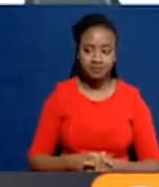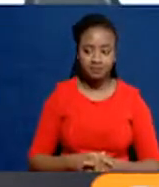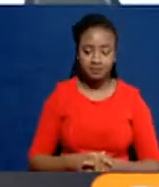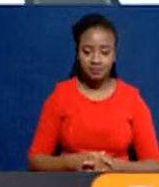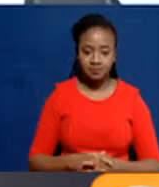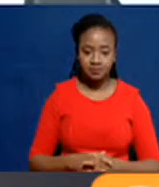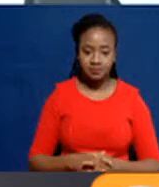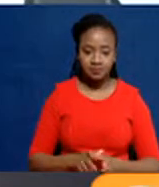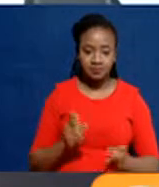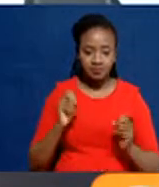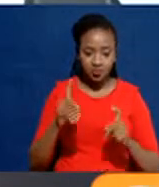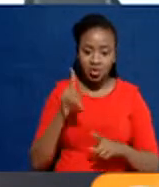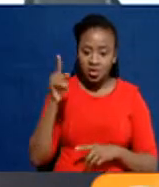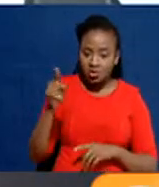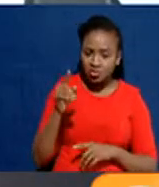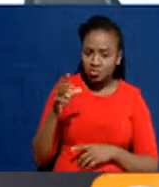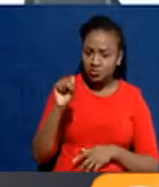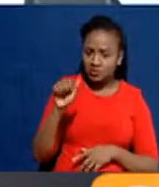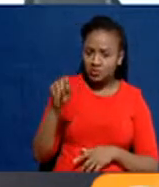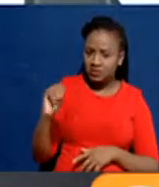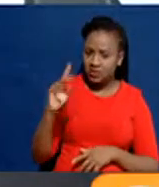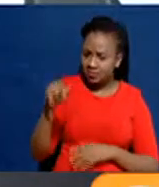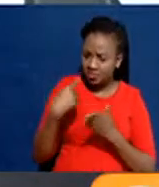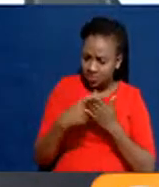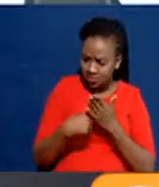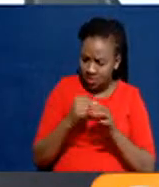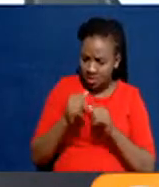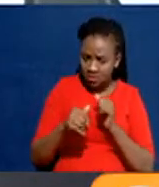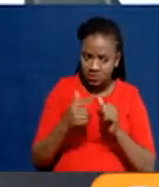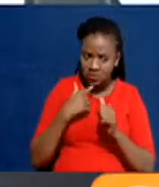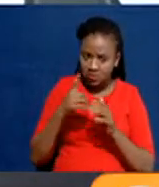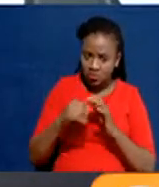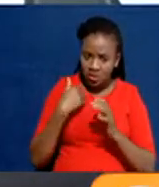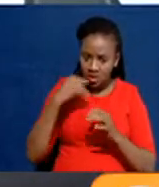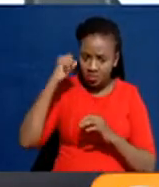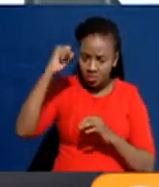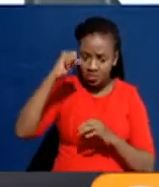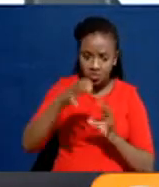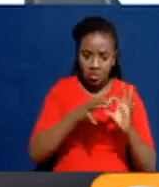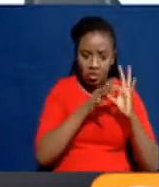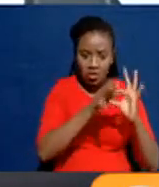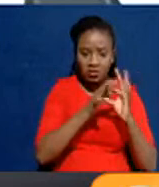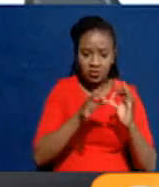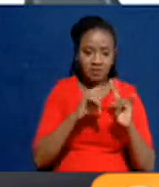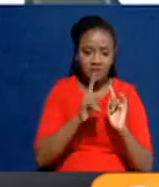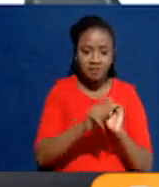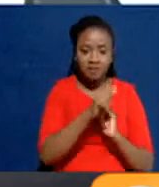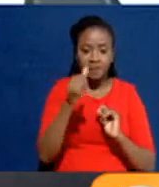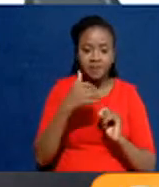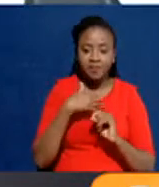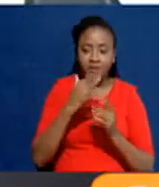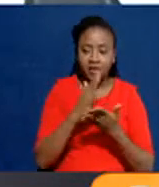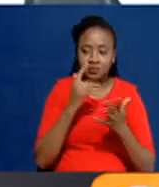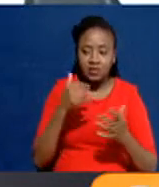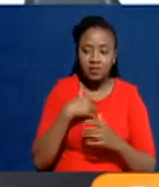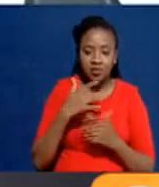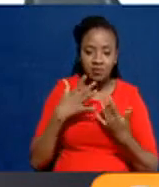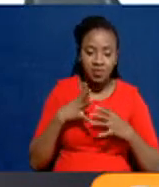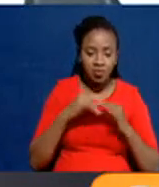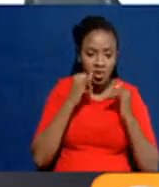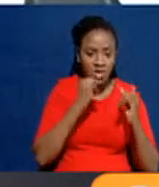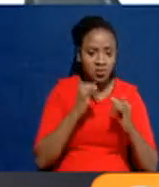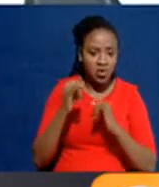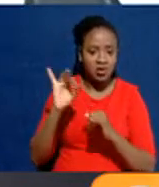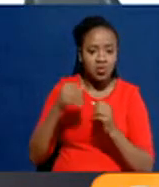about, you know, what do you do, how do you reward, you know, political loyalty, as it were. There is something that the issue of strangers in cabinet